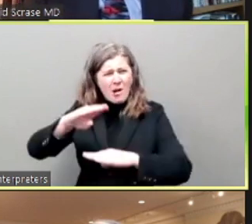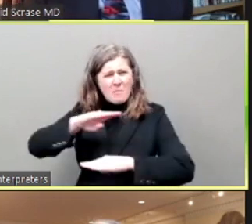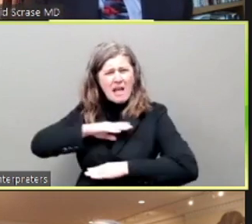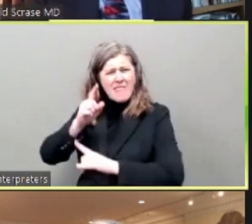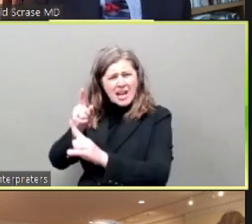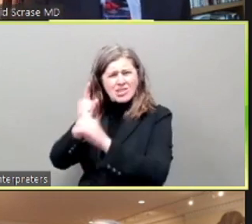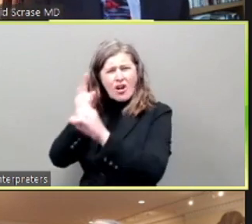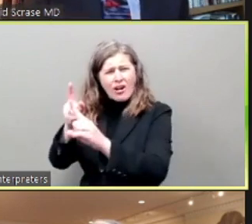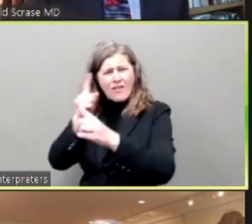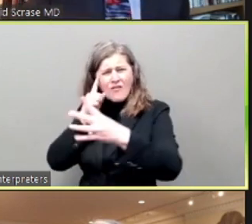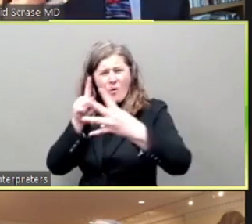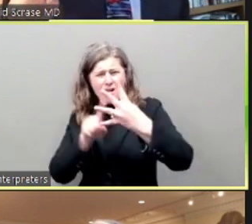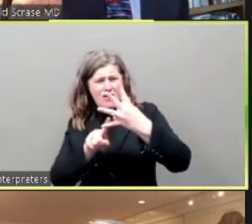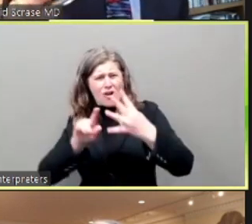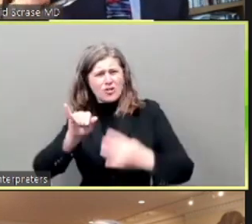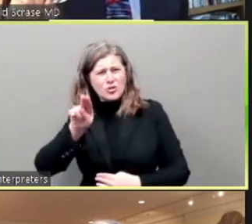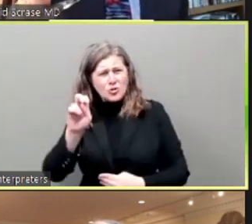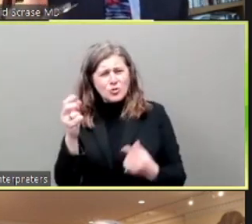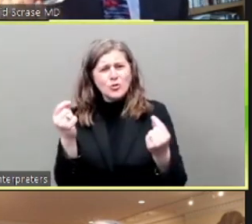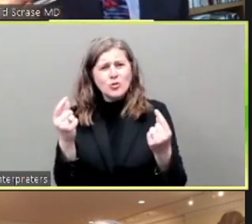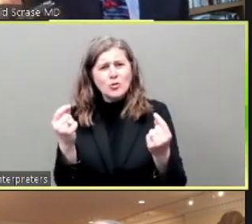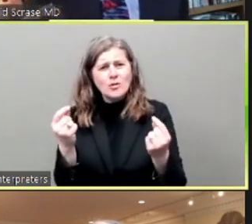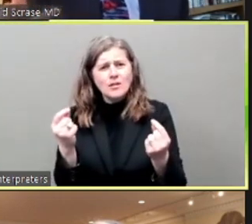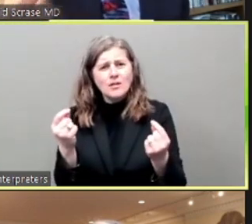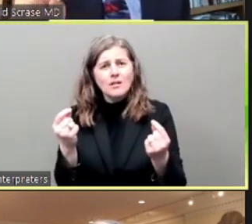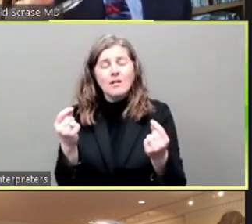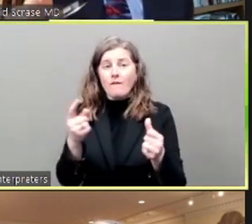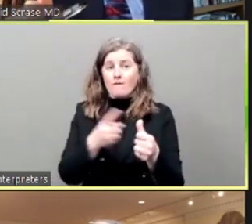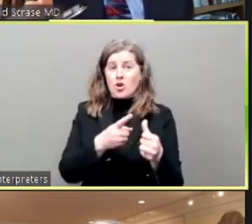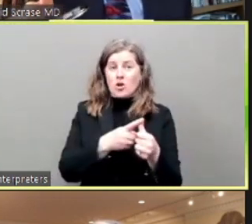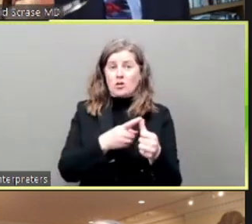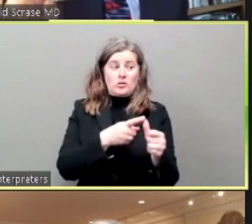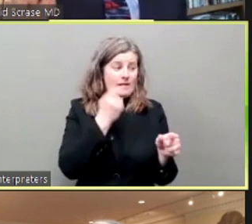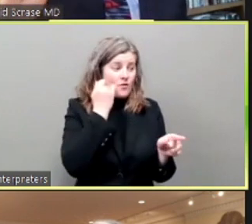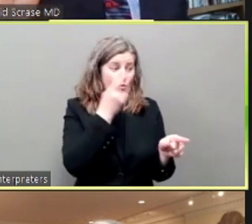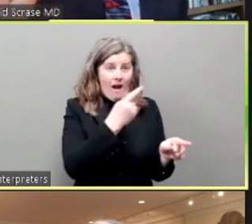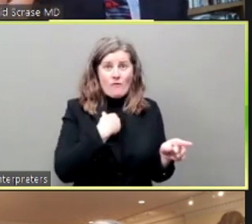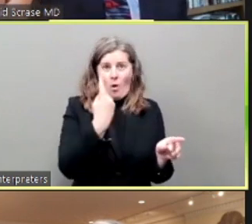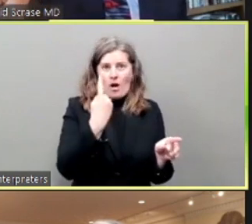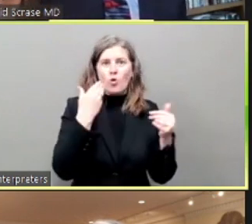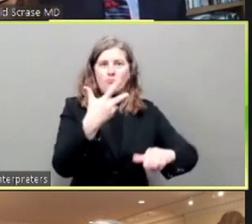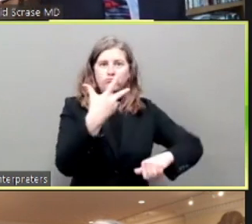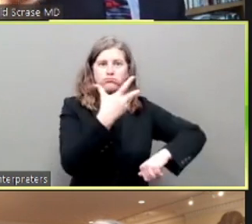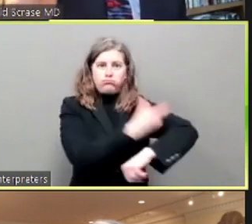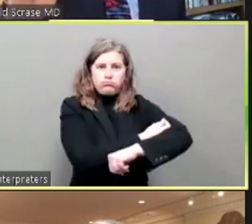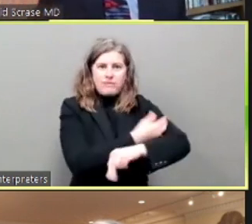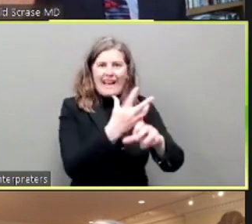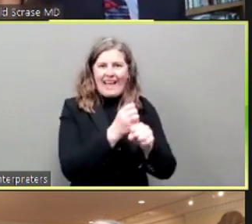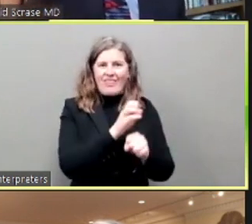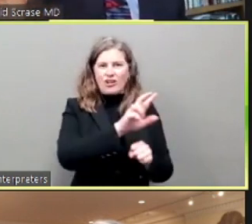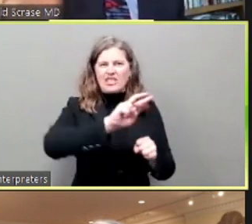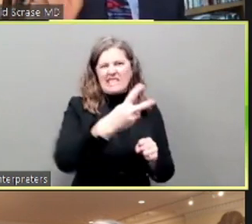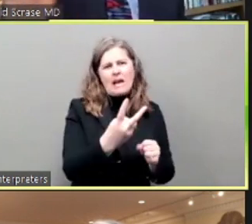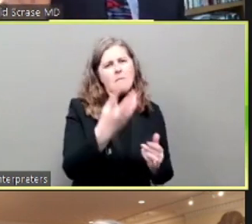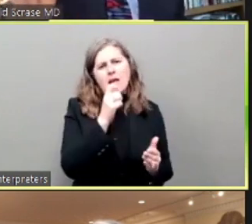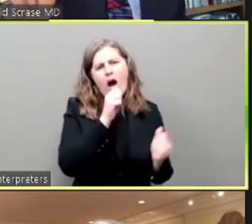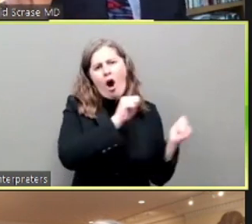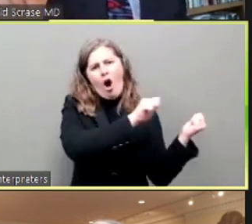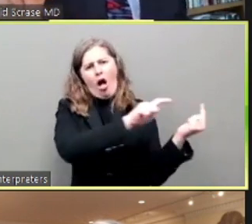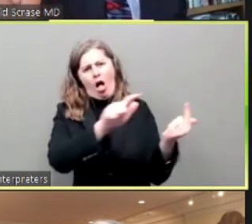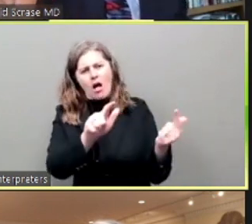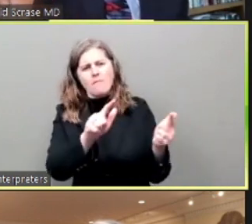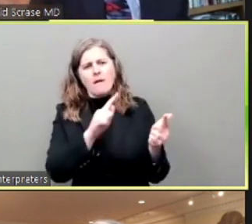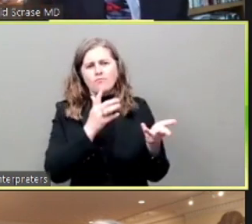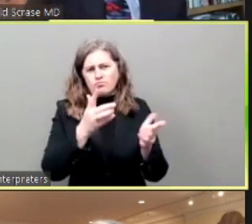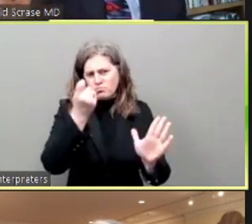end of June is one, vaccinate all the people who've only gotten 1 vaccine and need the second. And we might not get all of them, but just work